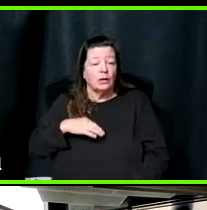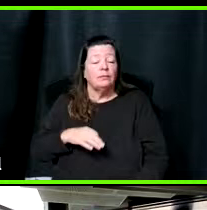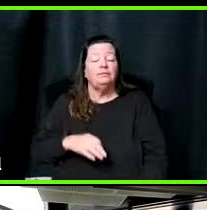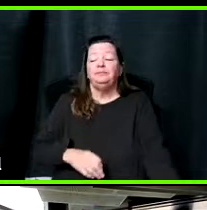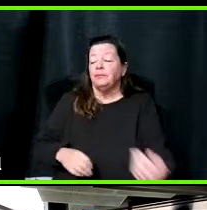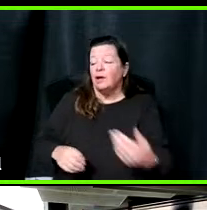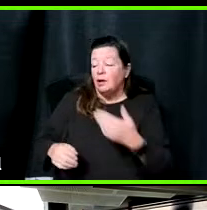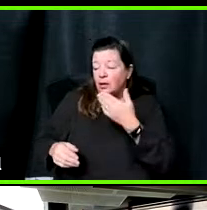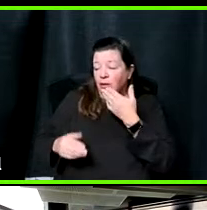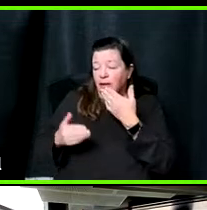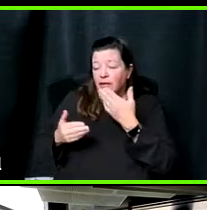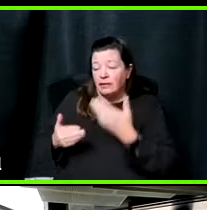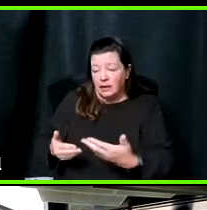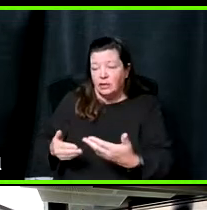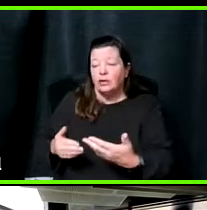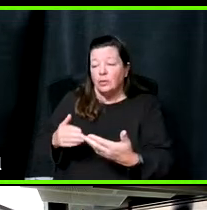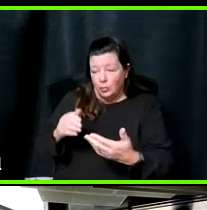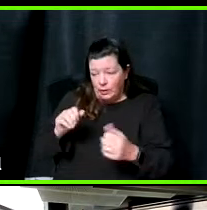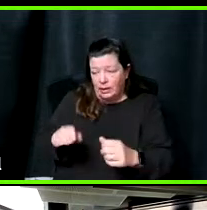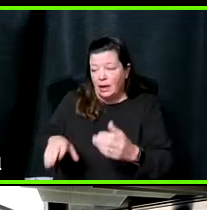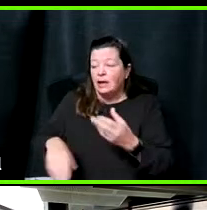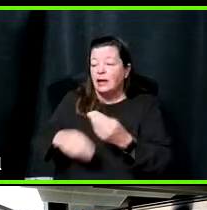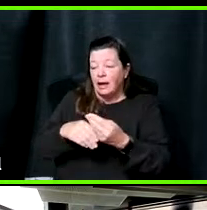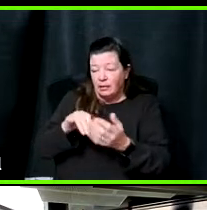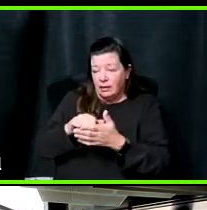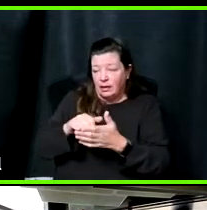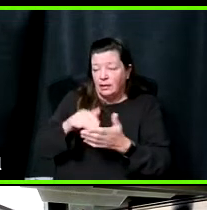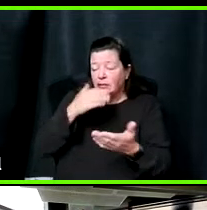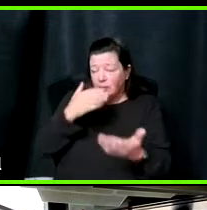Thank you. We absolutely can do that.